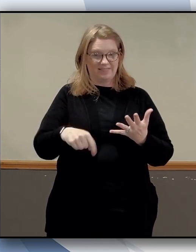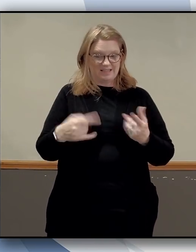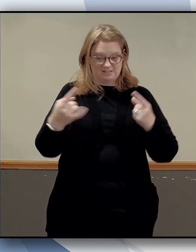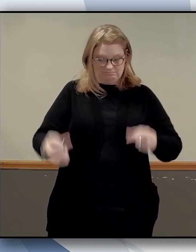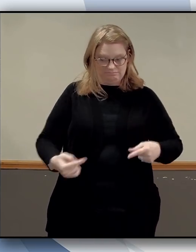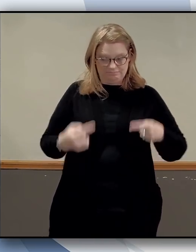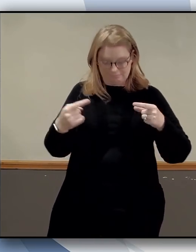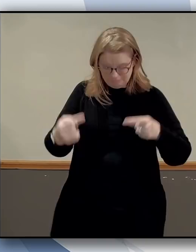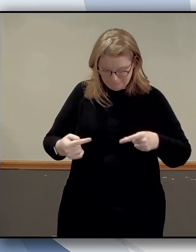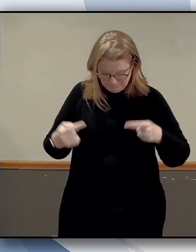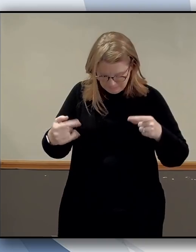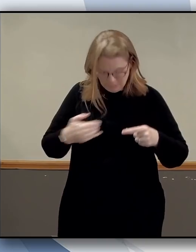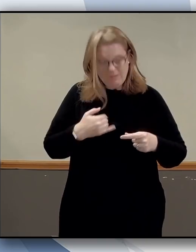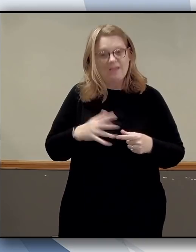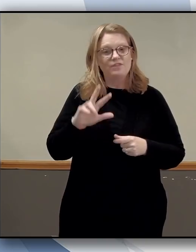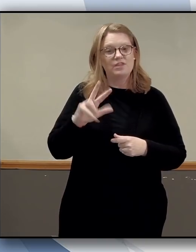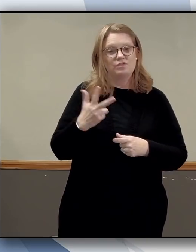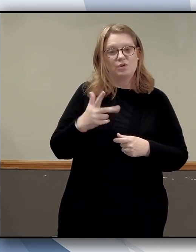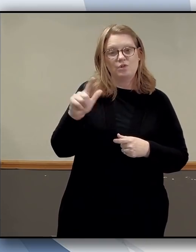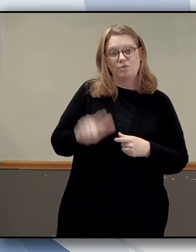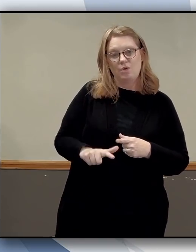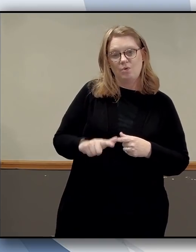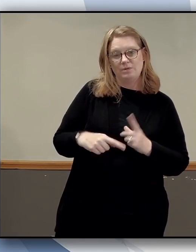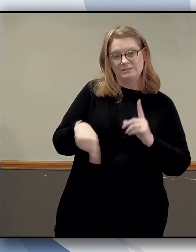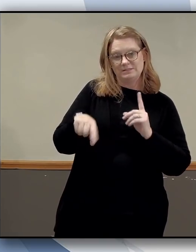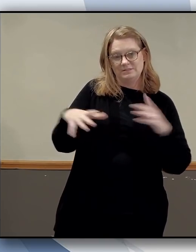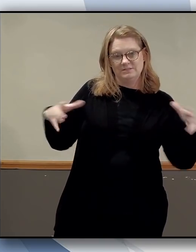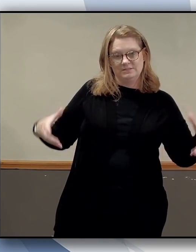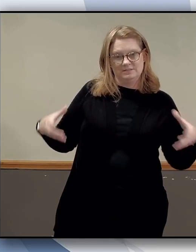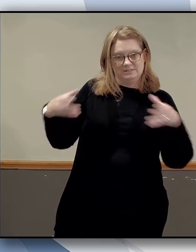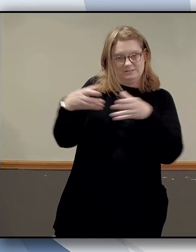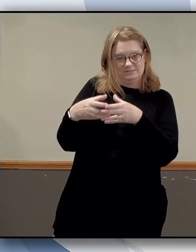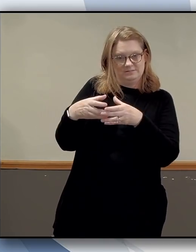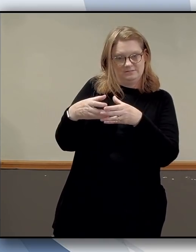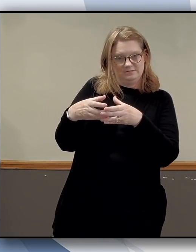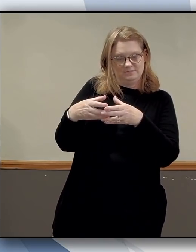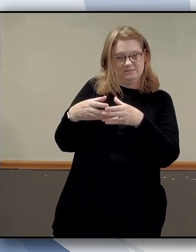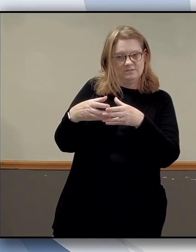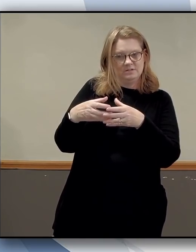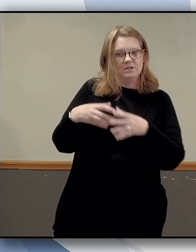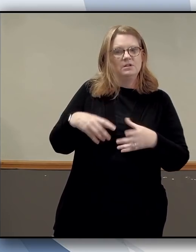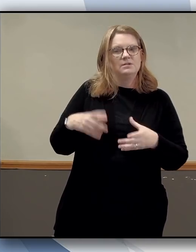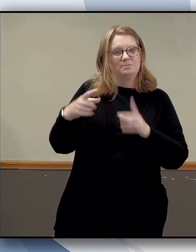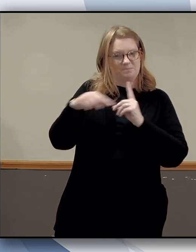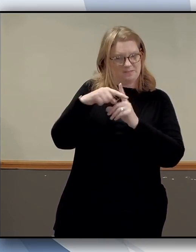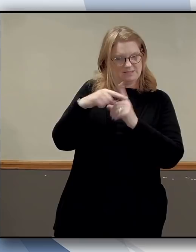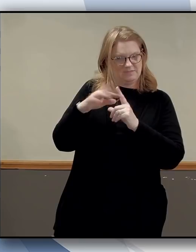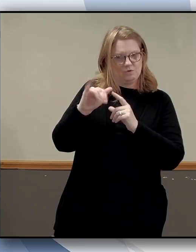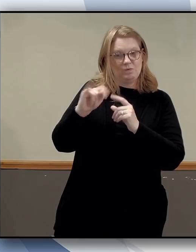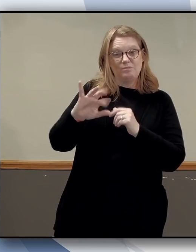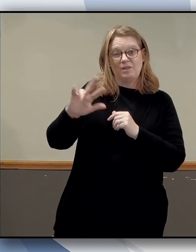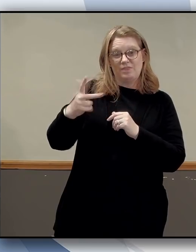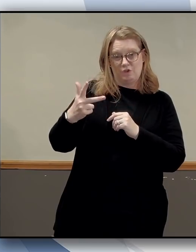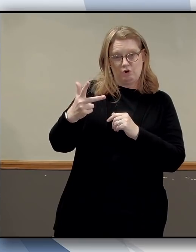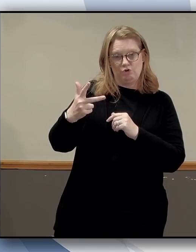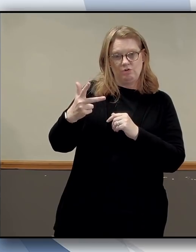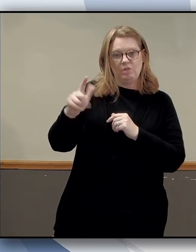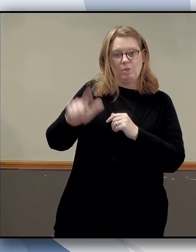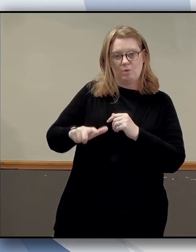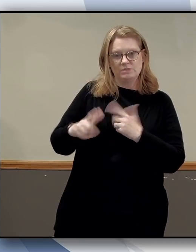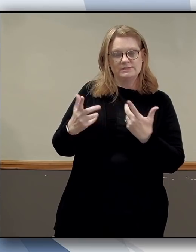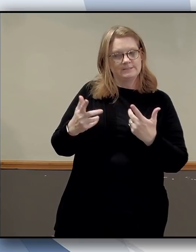where we've got the third lowest positivity rate in this region. So while we're on a dangerous trend line, that is